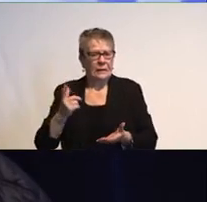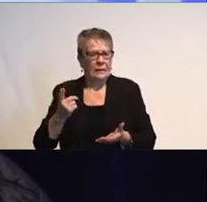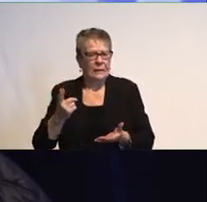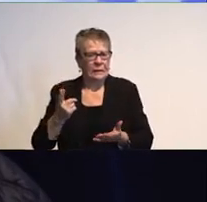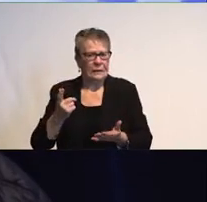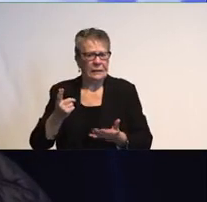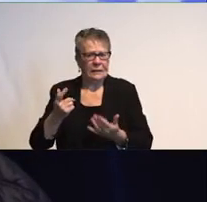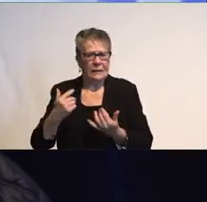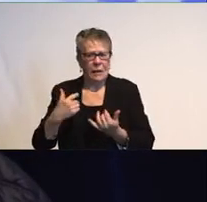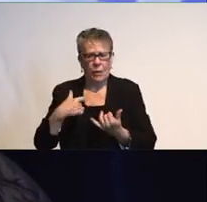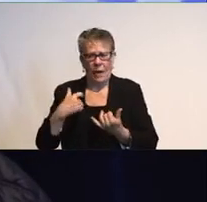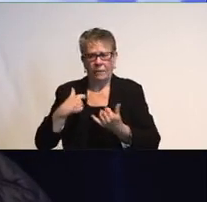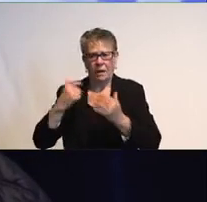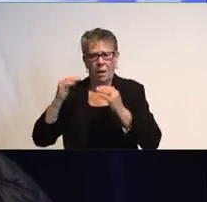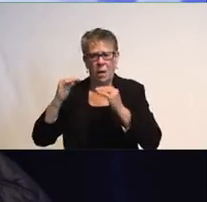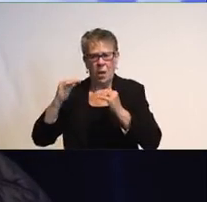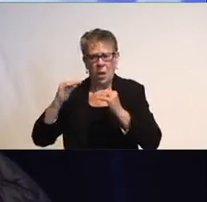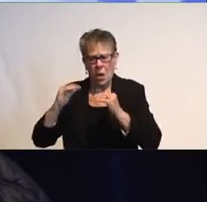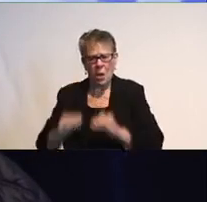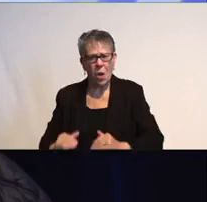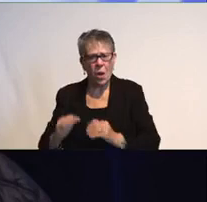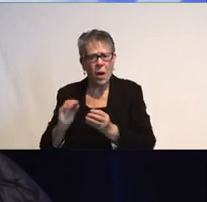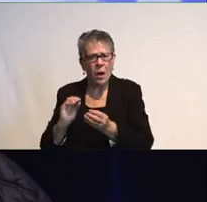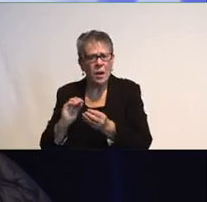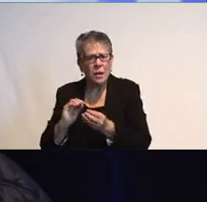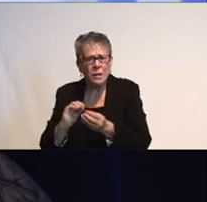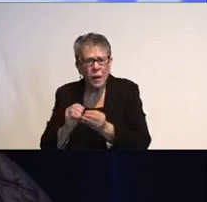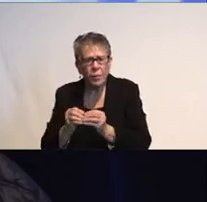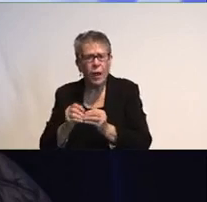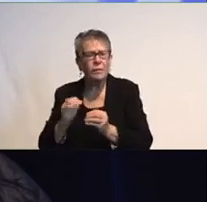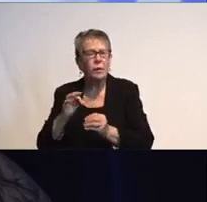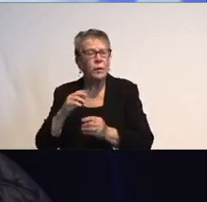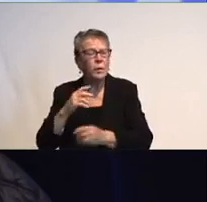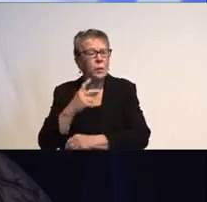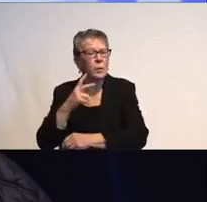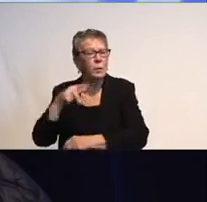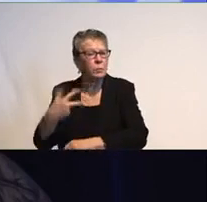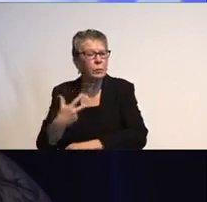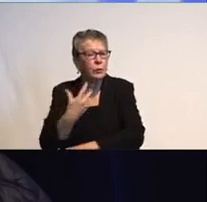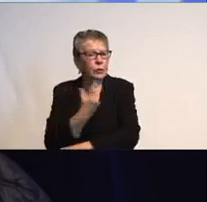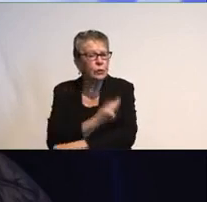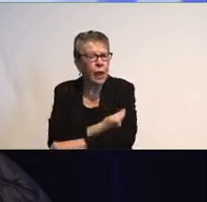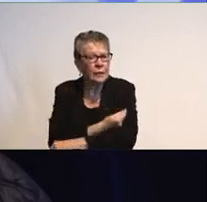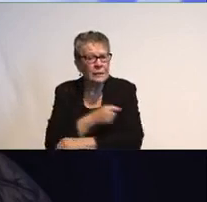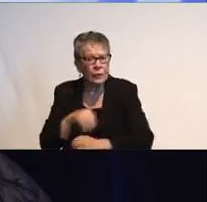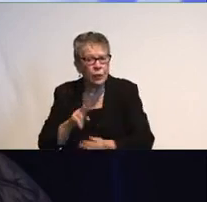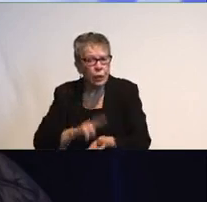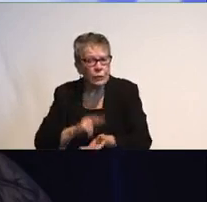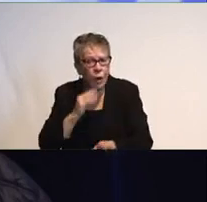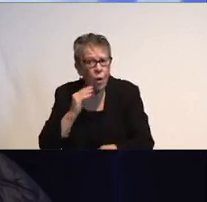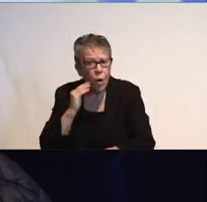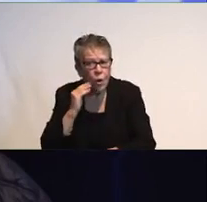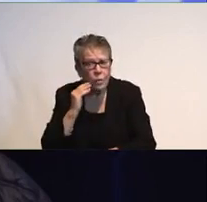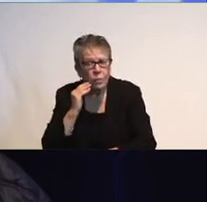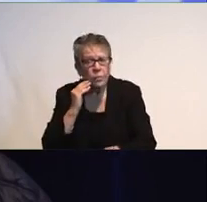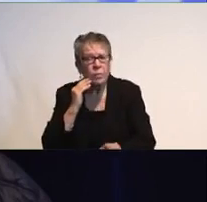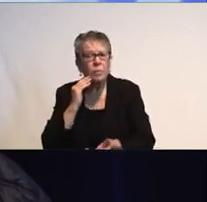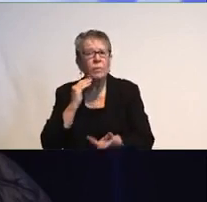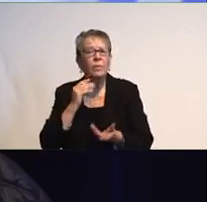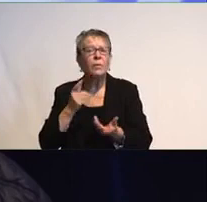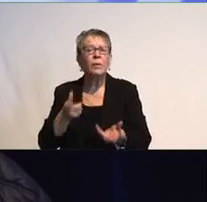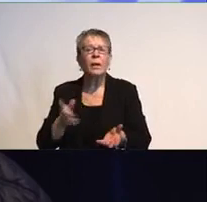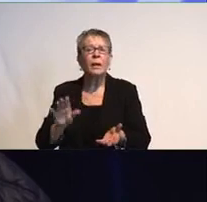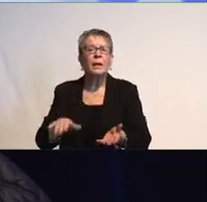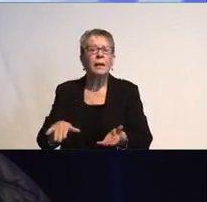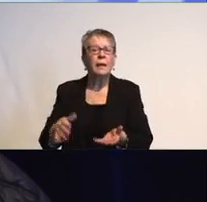with the long-term care industry and explained that booster vaccinations are essential because outbreaks are increasing in these facilities,